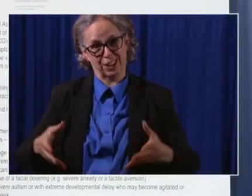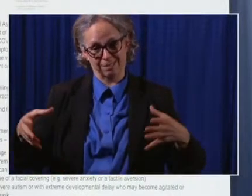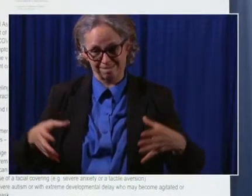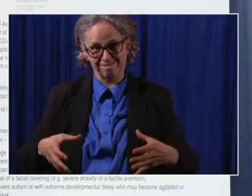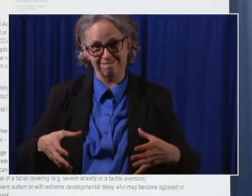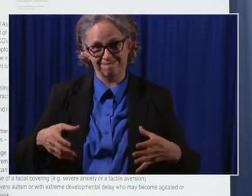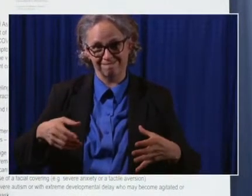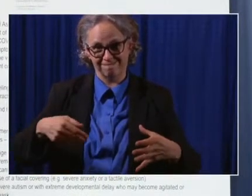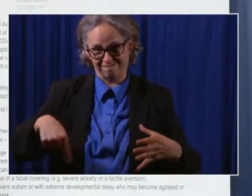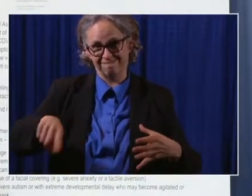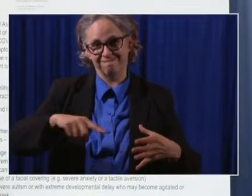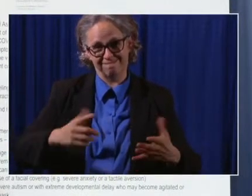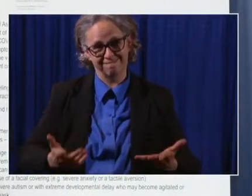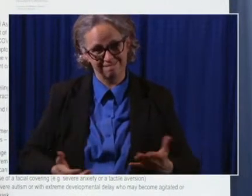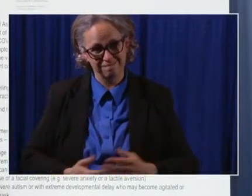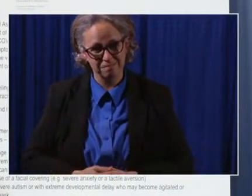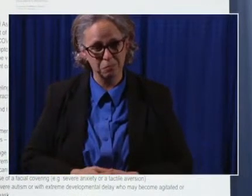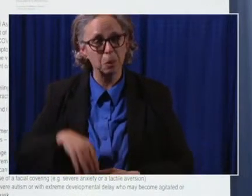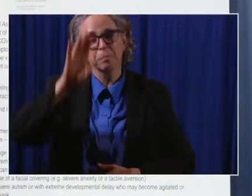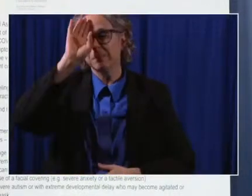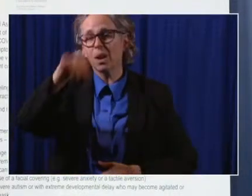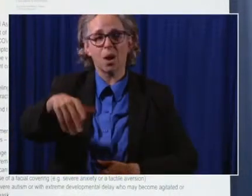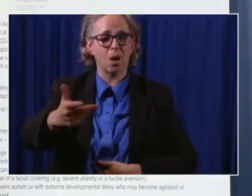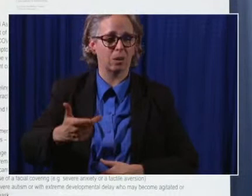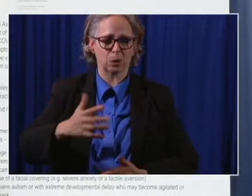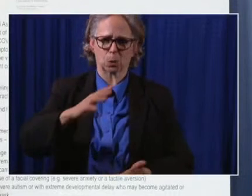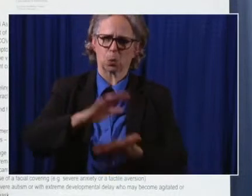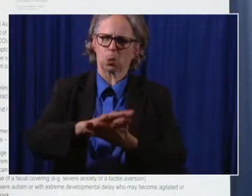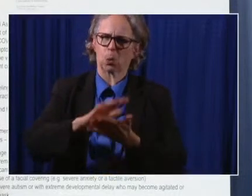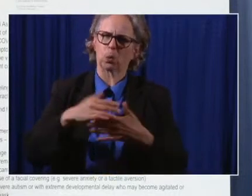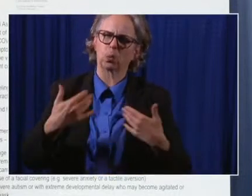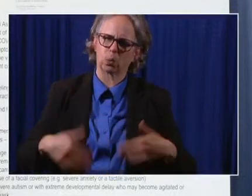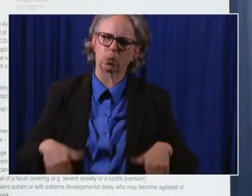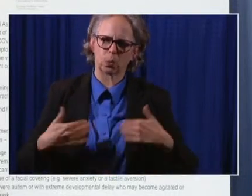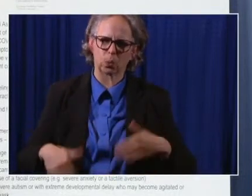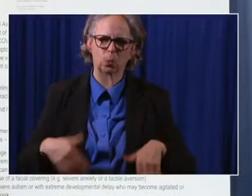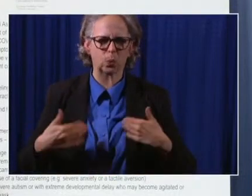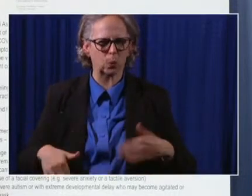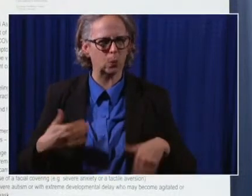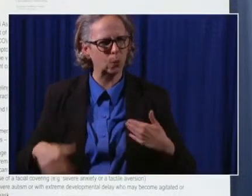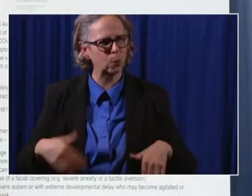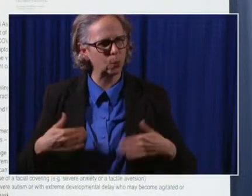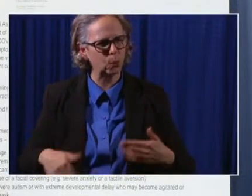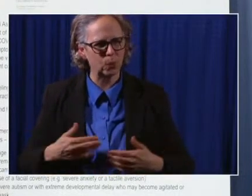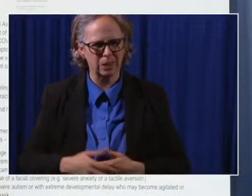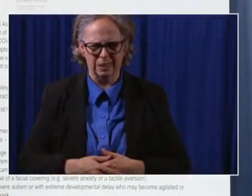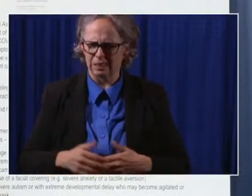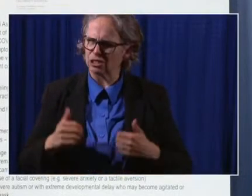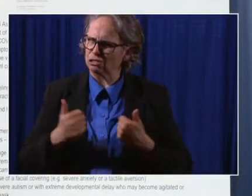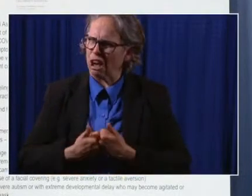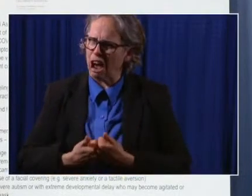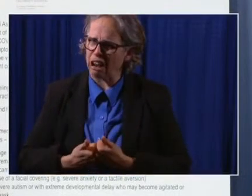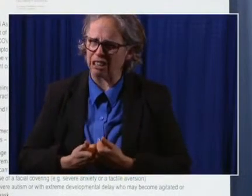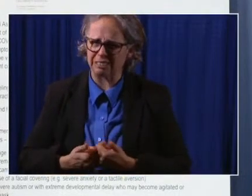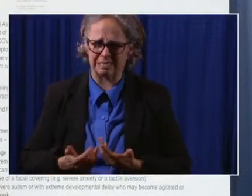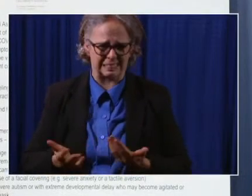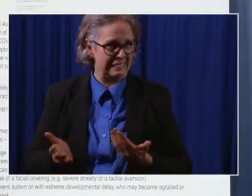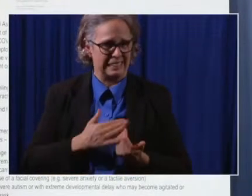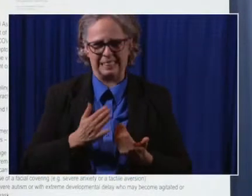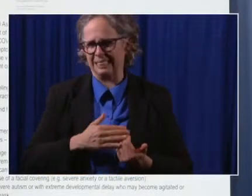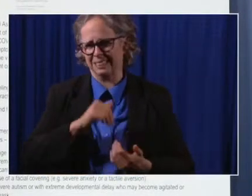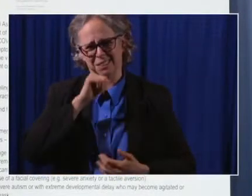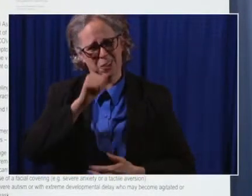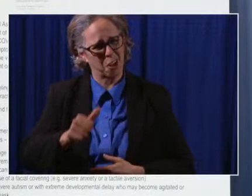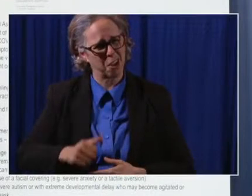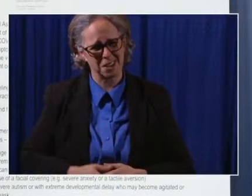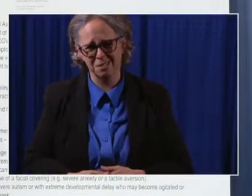We know that schools are facing a challenge. This is not easy. It's not easy to have the distance. It's